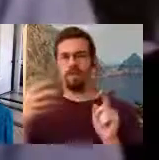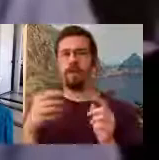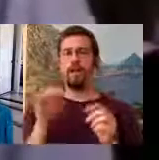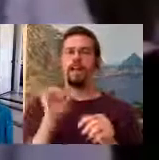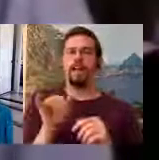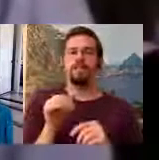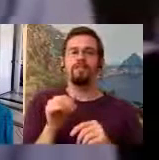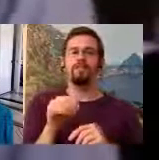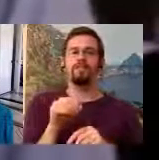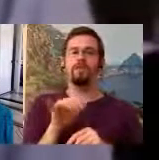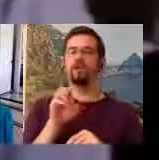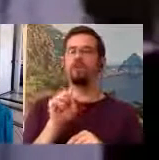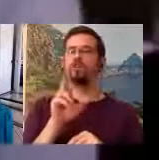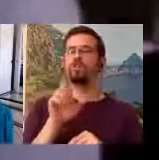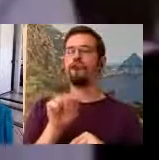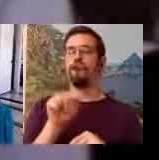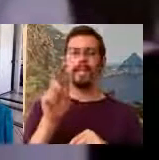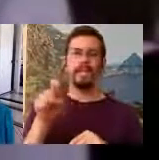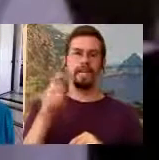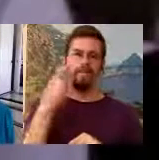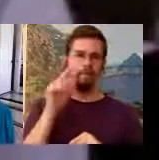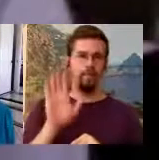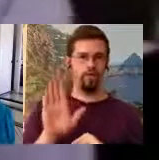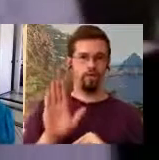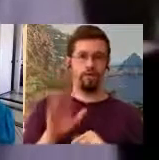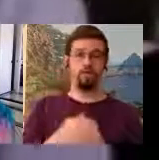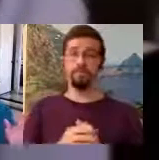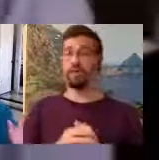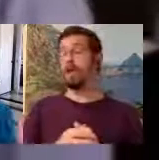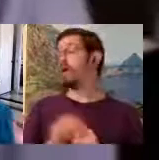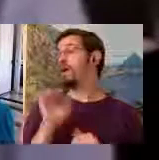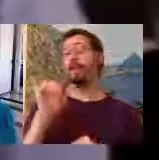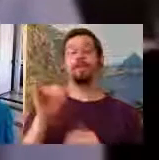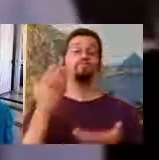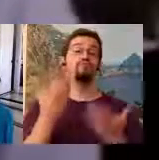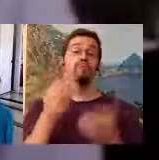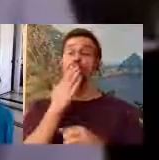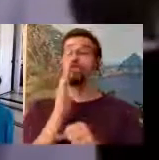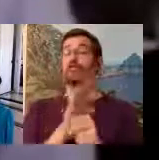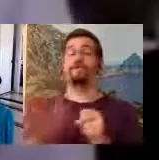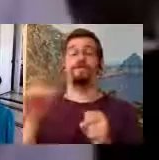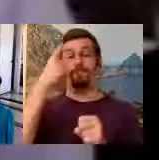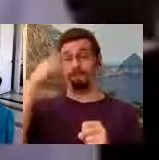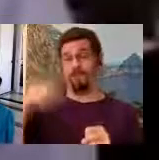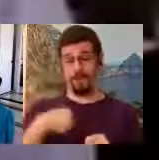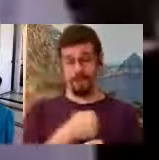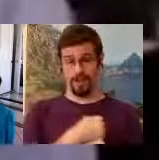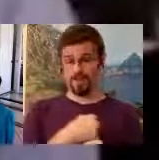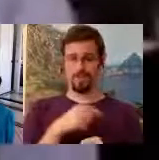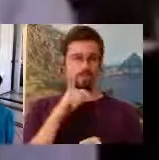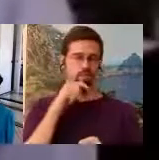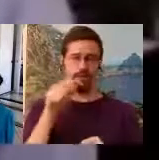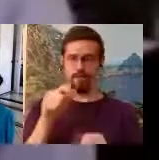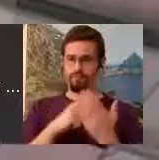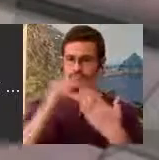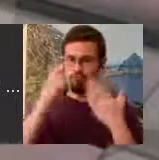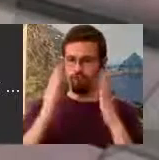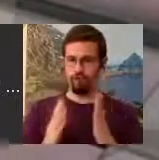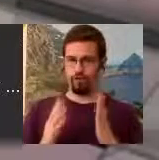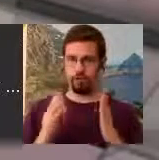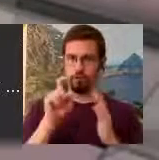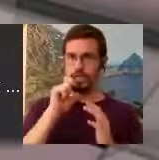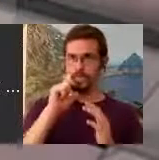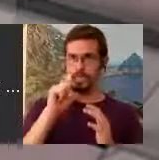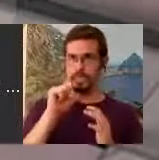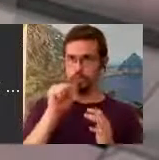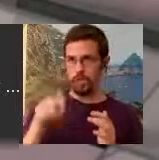that information. Well, that's probably enough for all of us because we're not necessarily programmers. So I'm going to go back to myself for just a minute. Thank